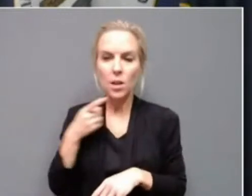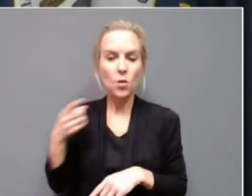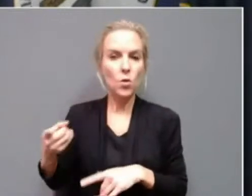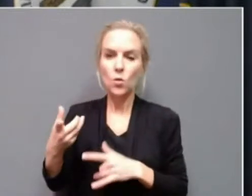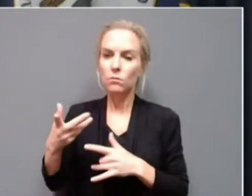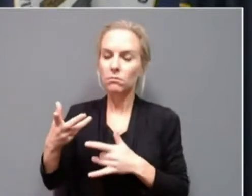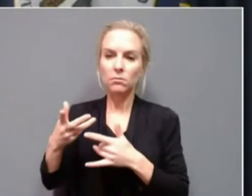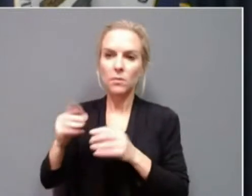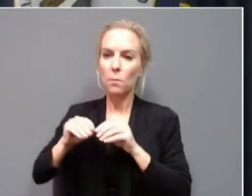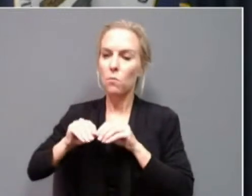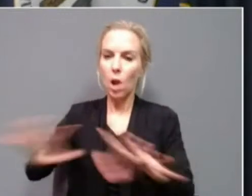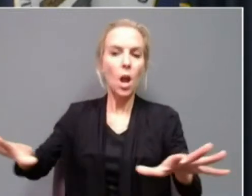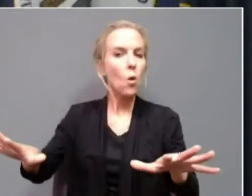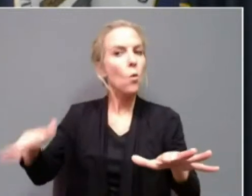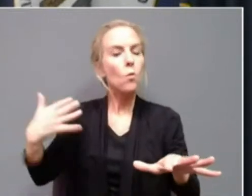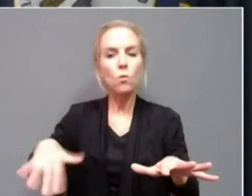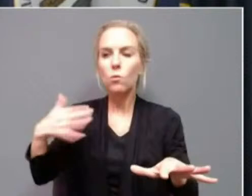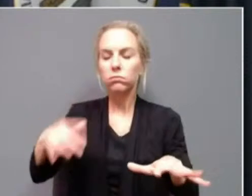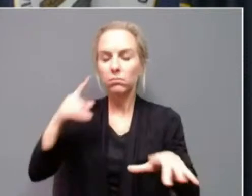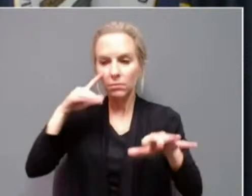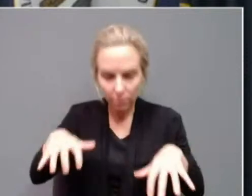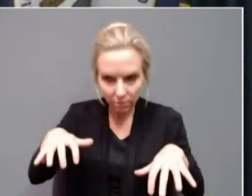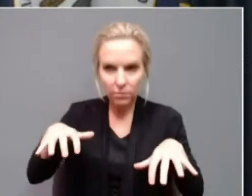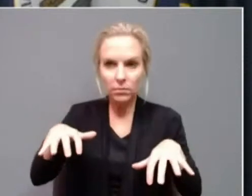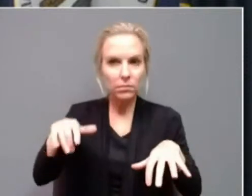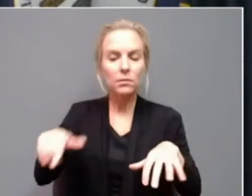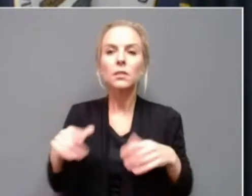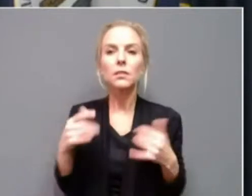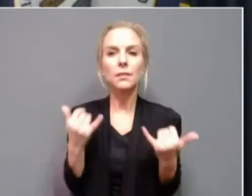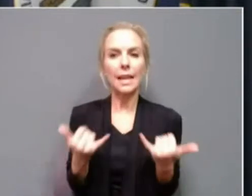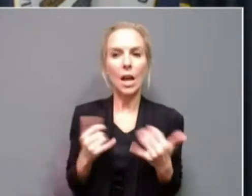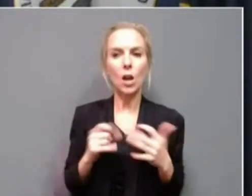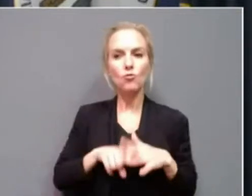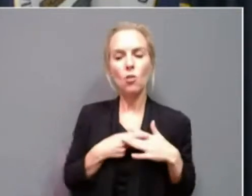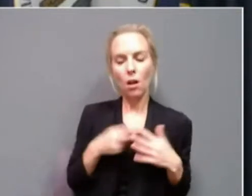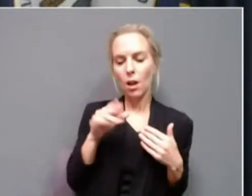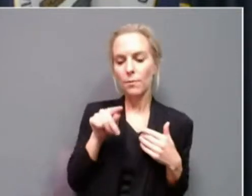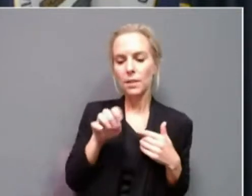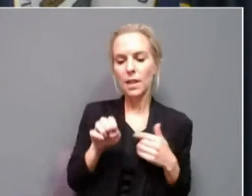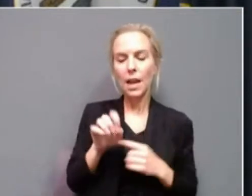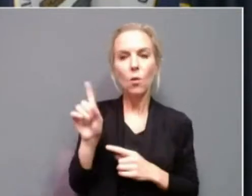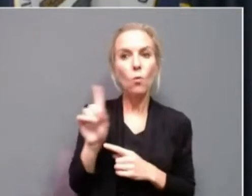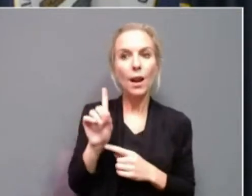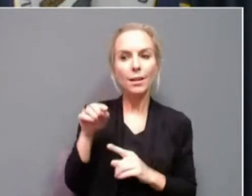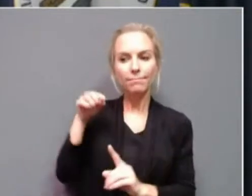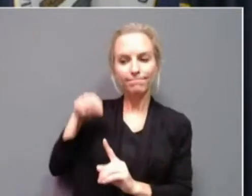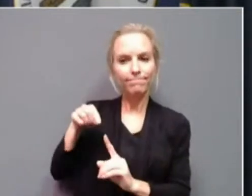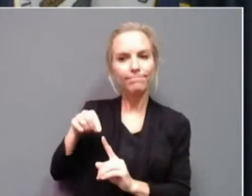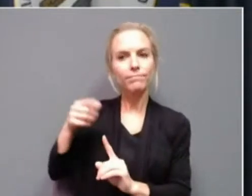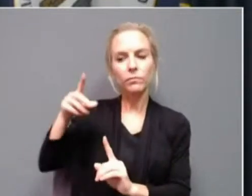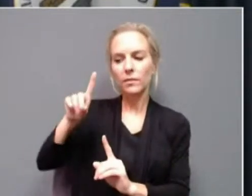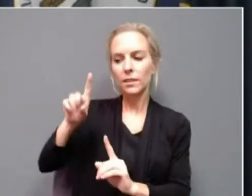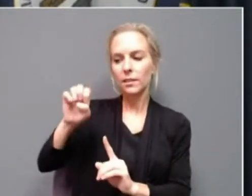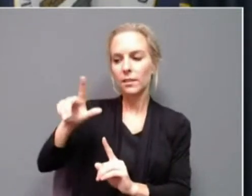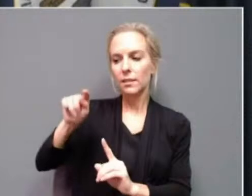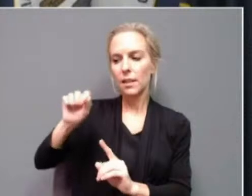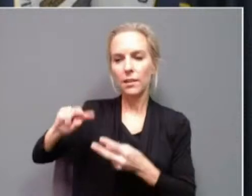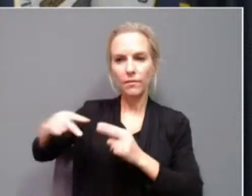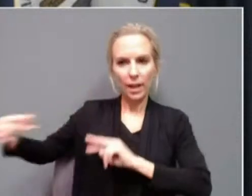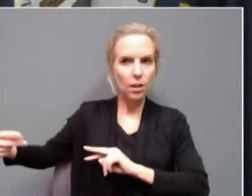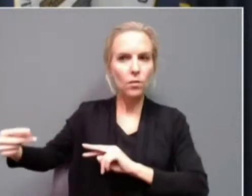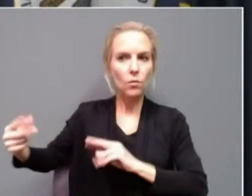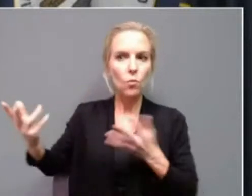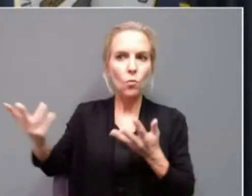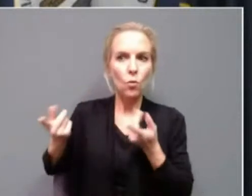going to start today by giving our update on where we are with this variant. First, it is